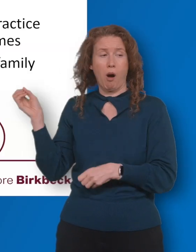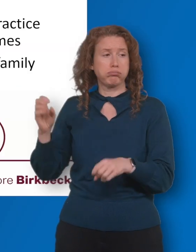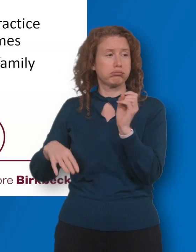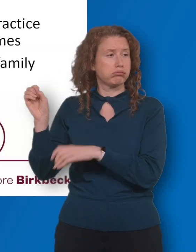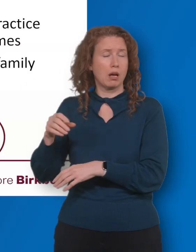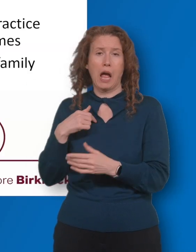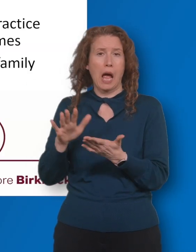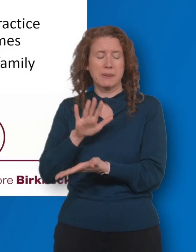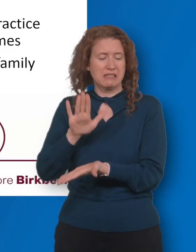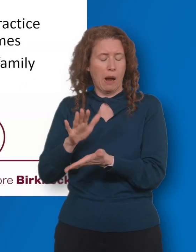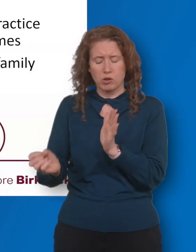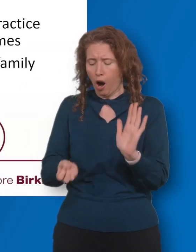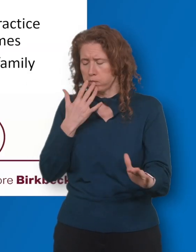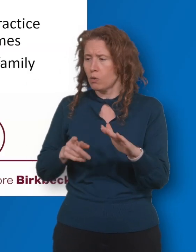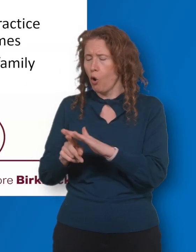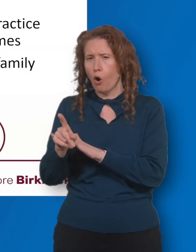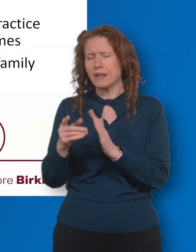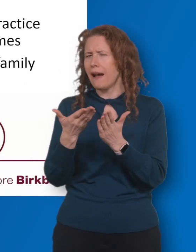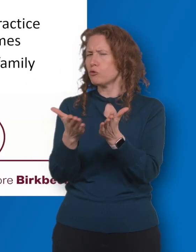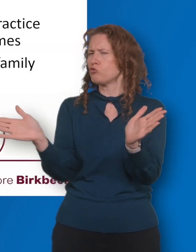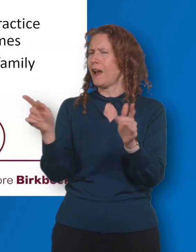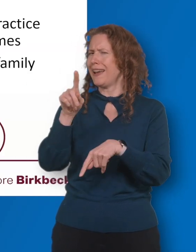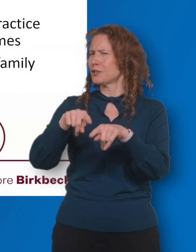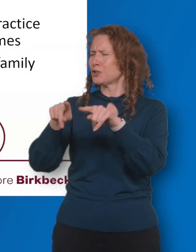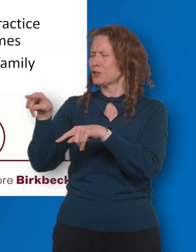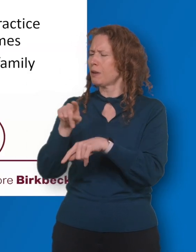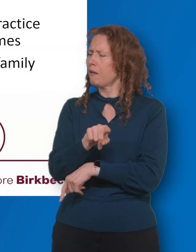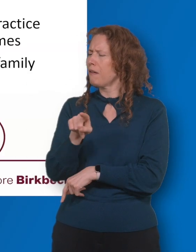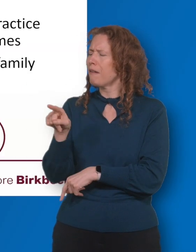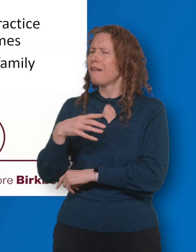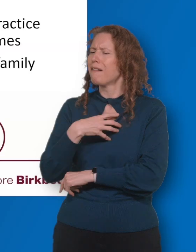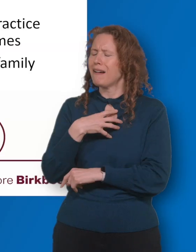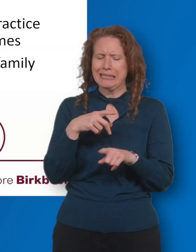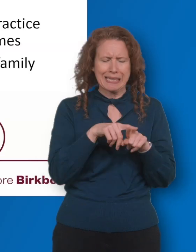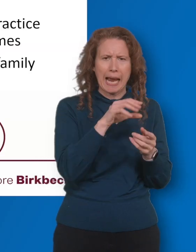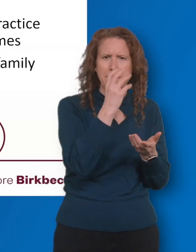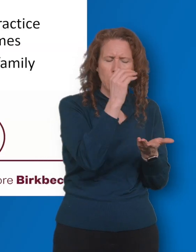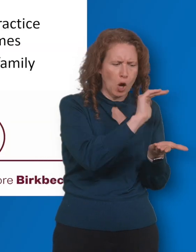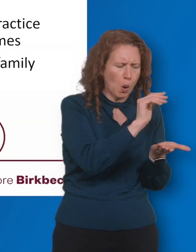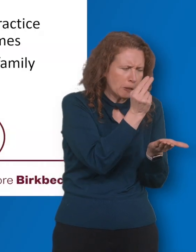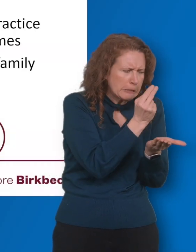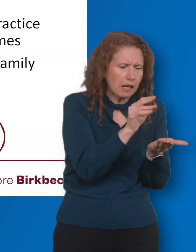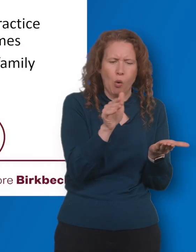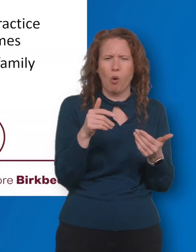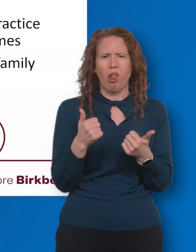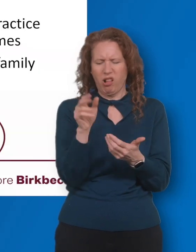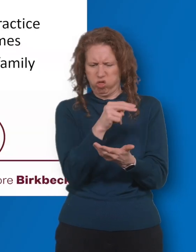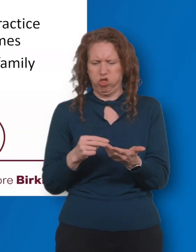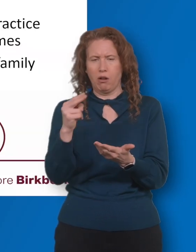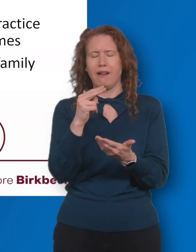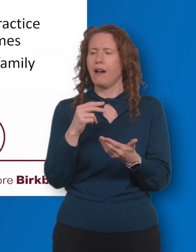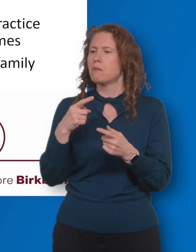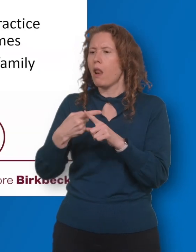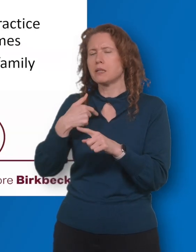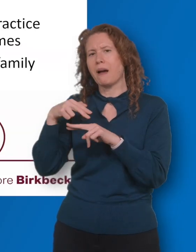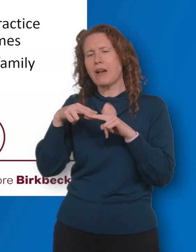and then rush off and do the next thing. Also very varied dependency needs. So some of my family members, well,